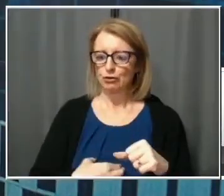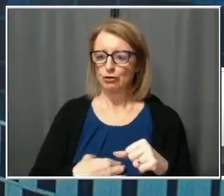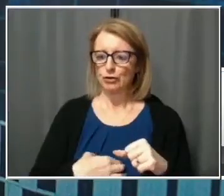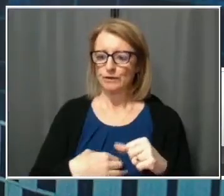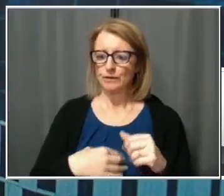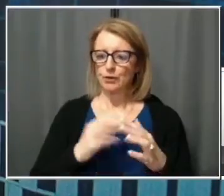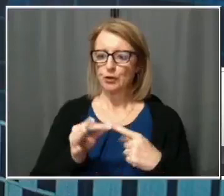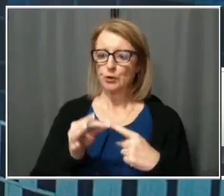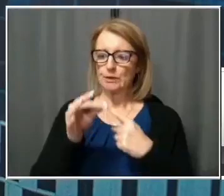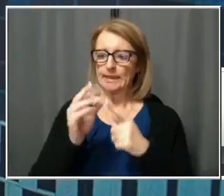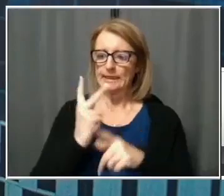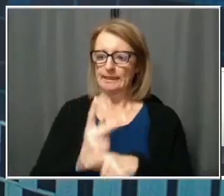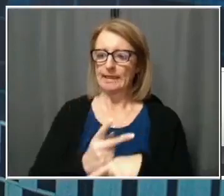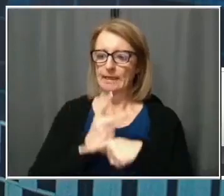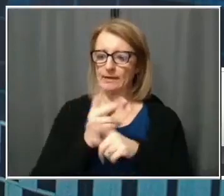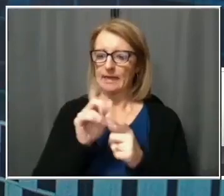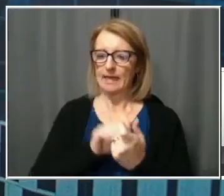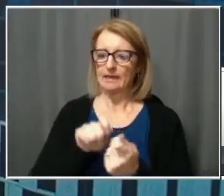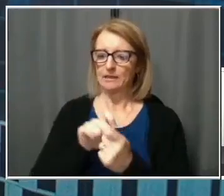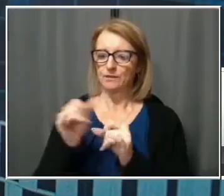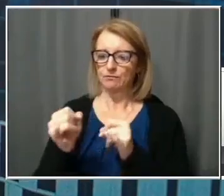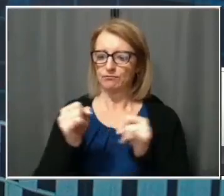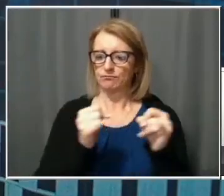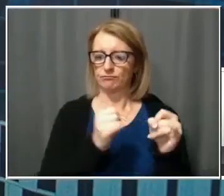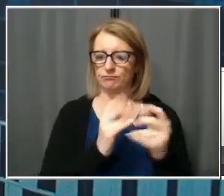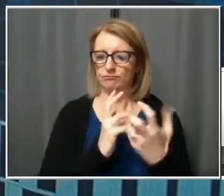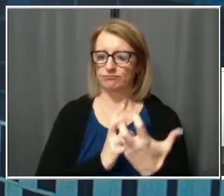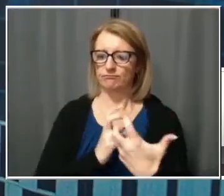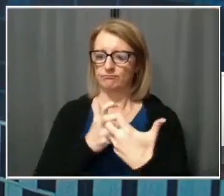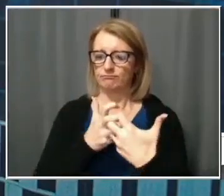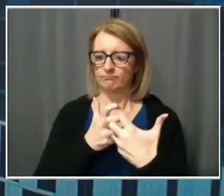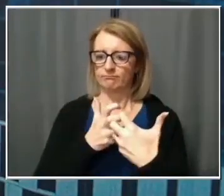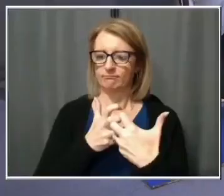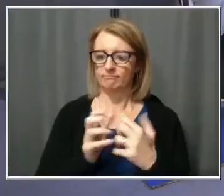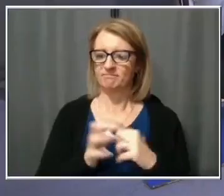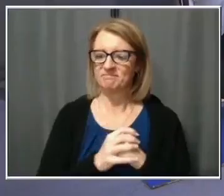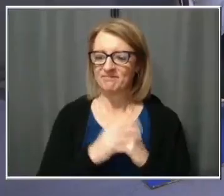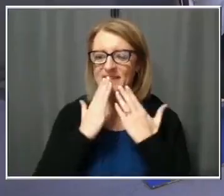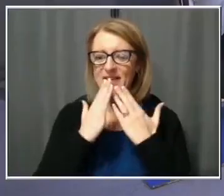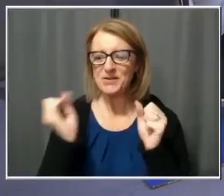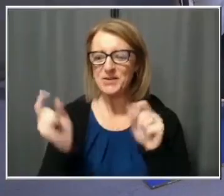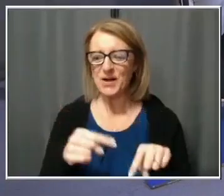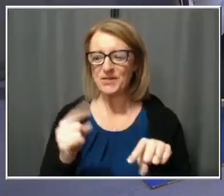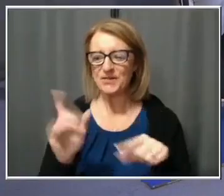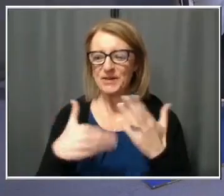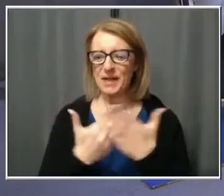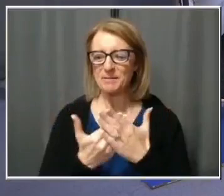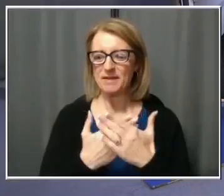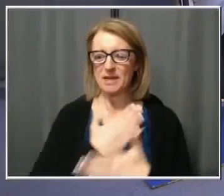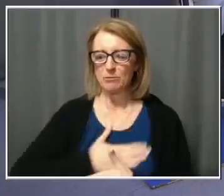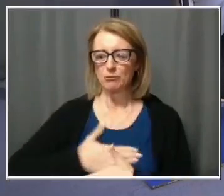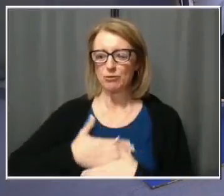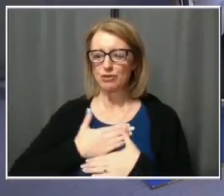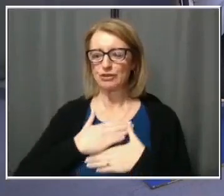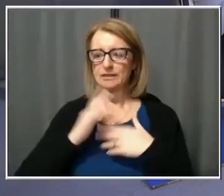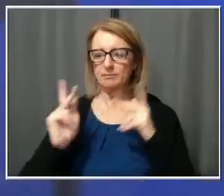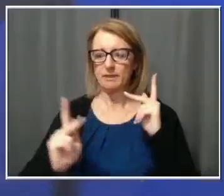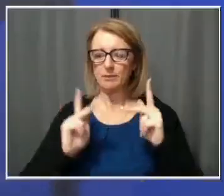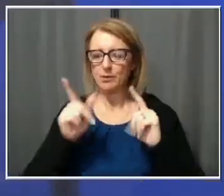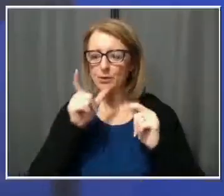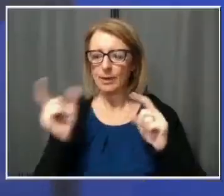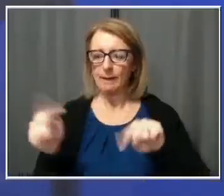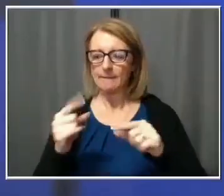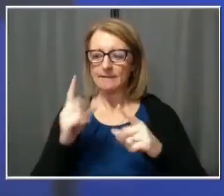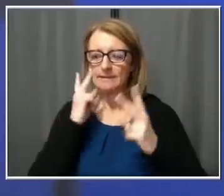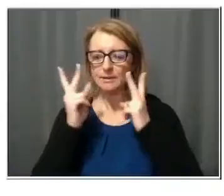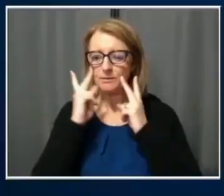that's individualized to them and their body's unique needs. Thank you all for being here with us. Appreciate you all. Appreciate our guests for being with us today. We'll see you back here tomorrow